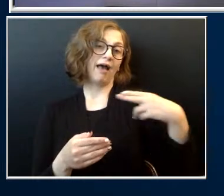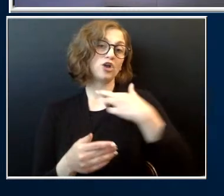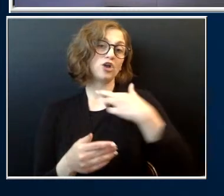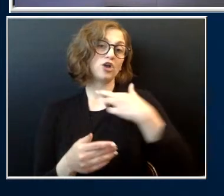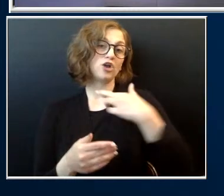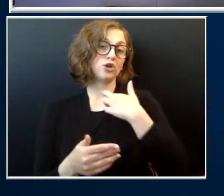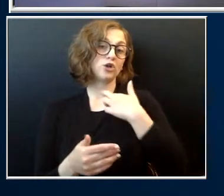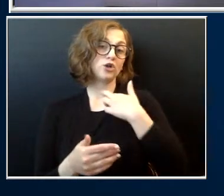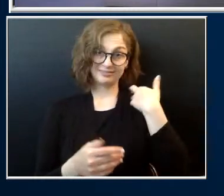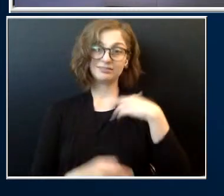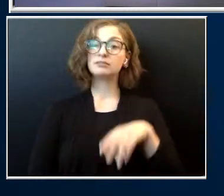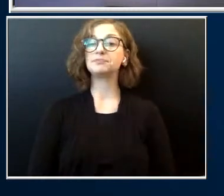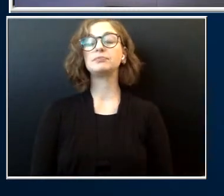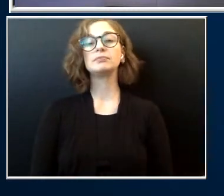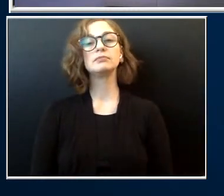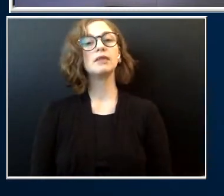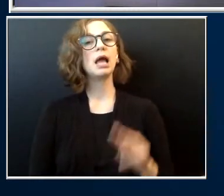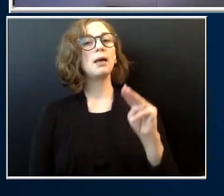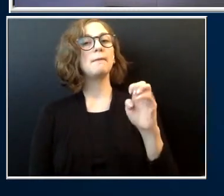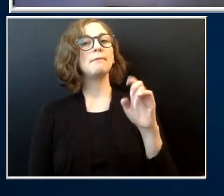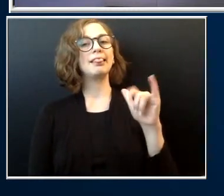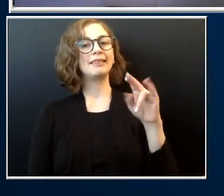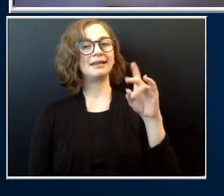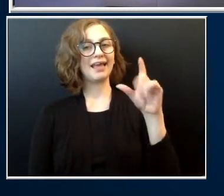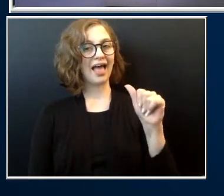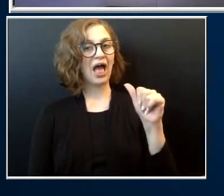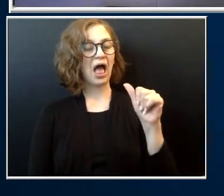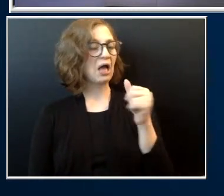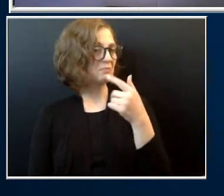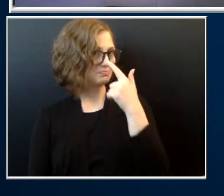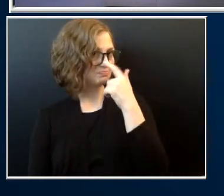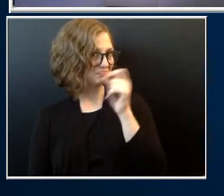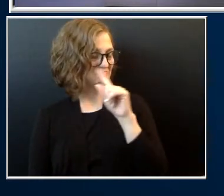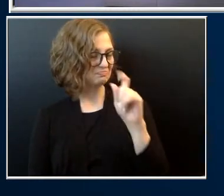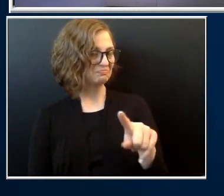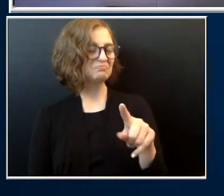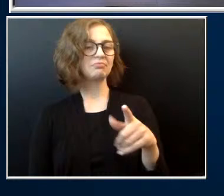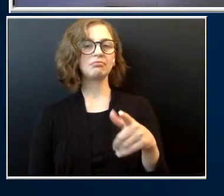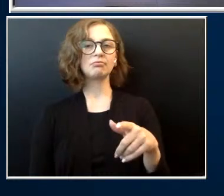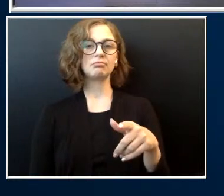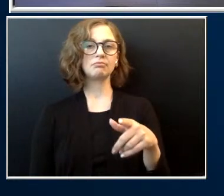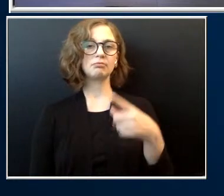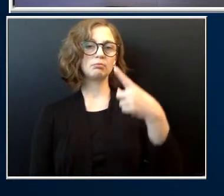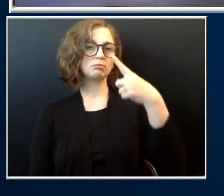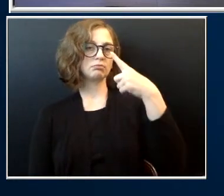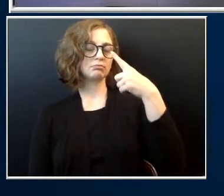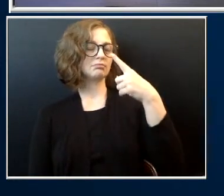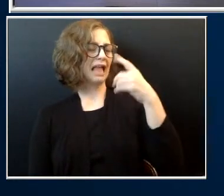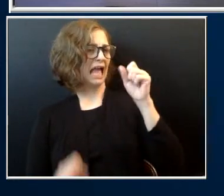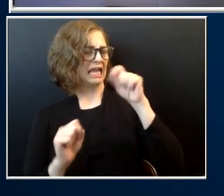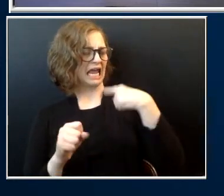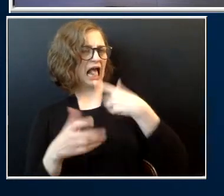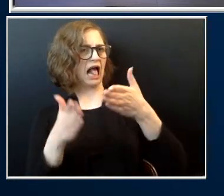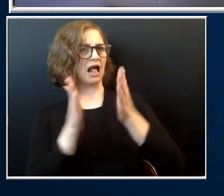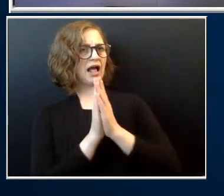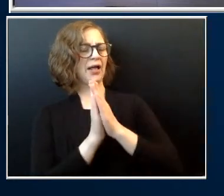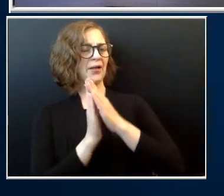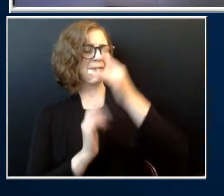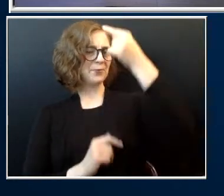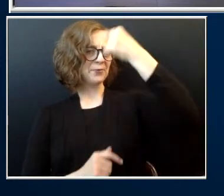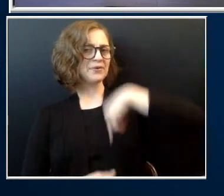from Melinda. Melinda just wrote in asking, can I ask for a fine needle biopsy? Is that standard?